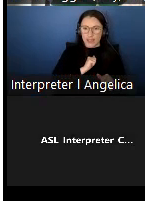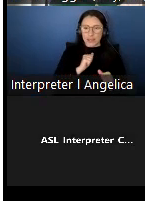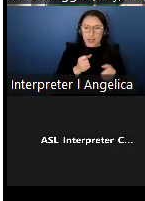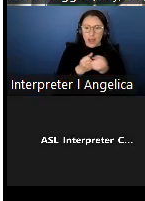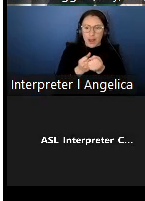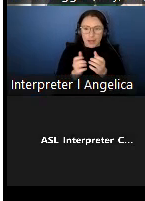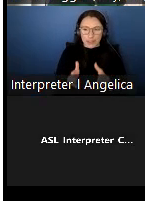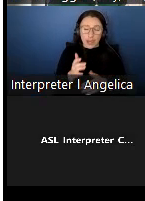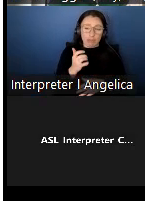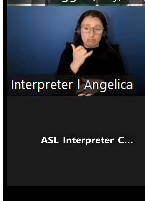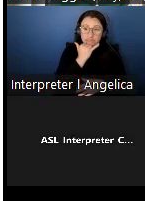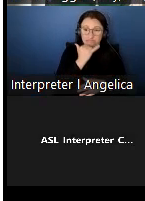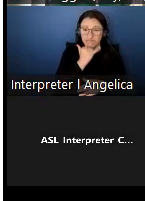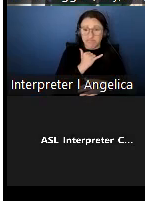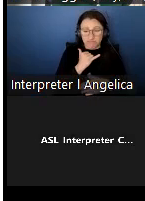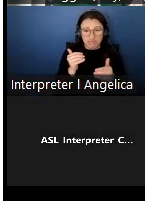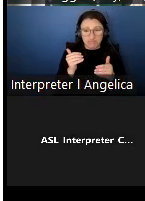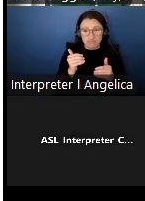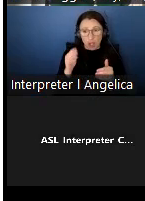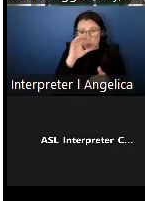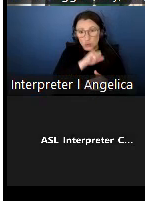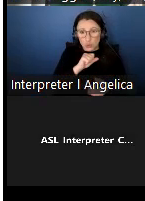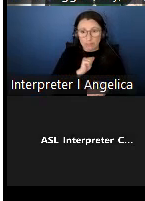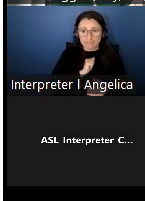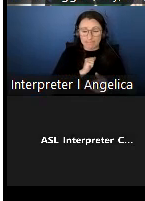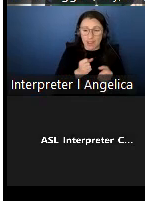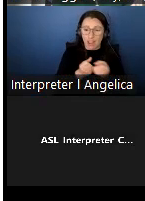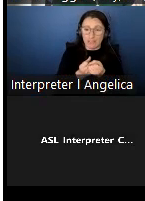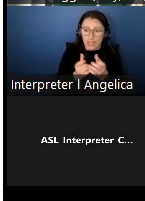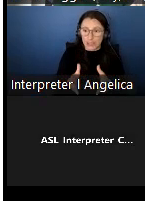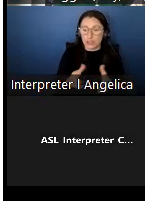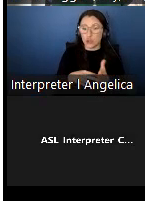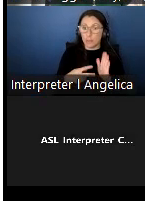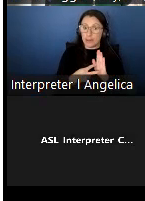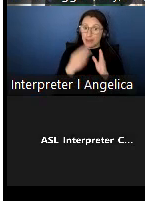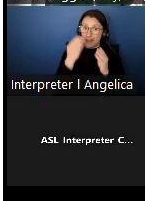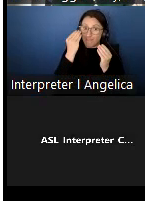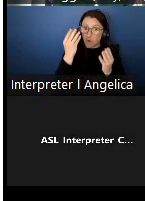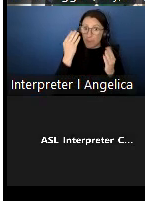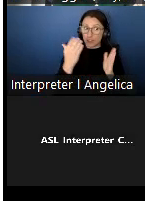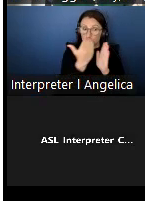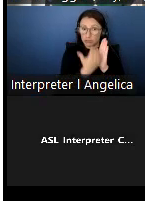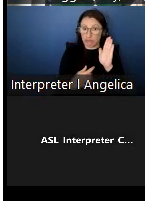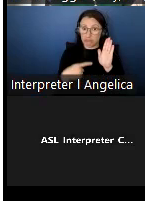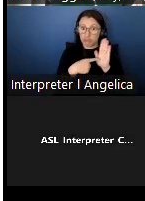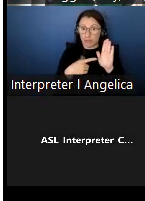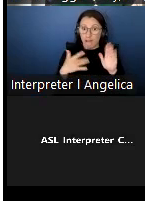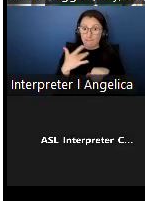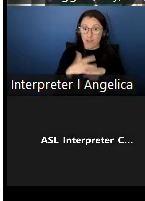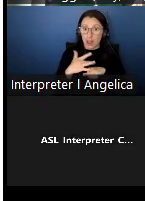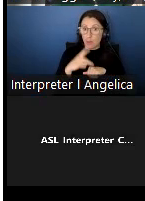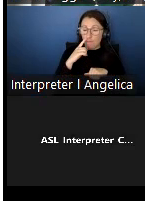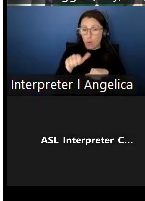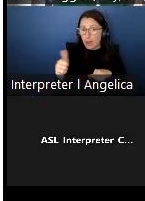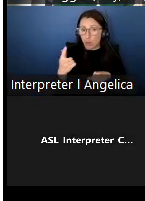make as advocates. That way, the information is there for anyone who may need it. And there's no question